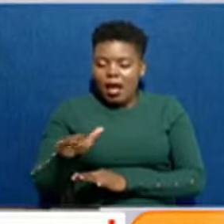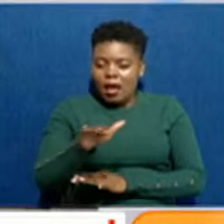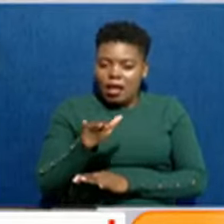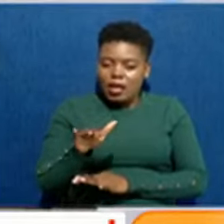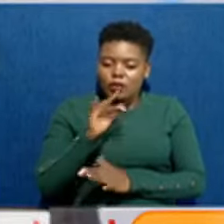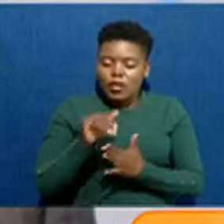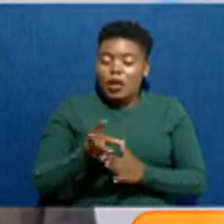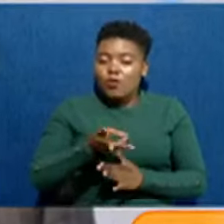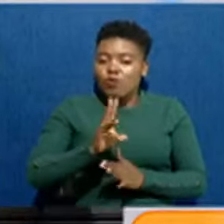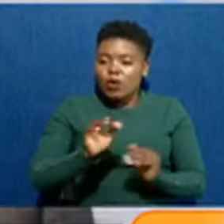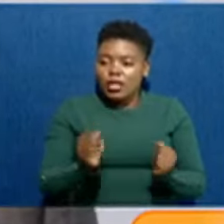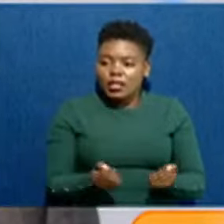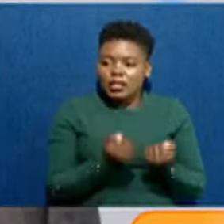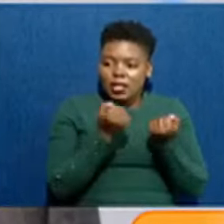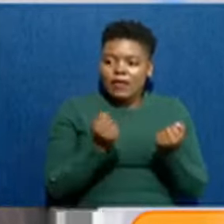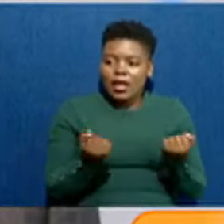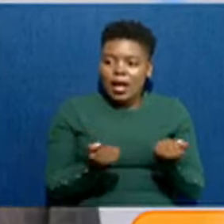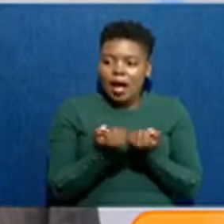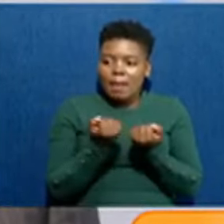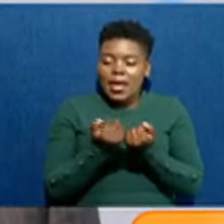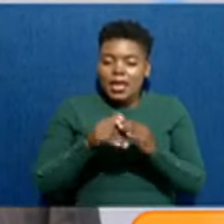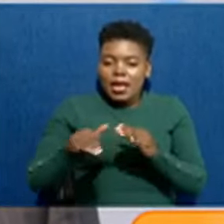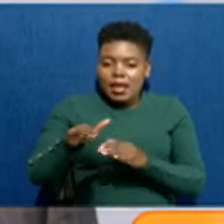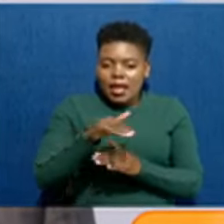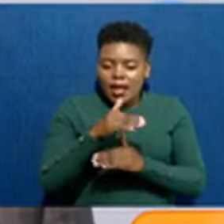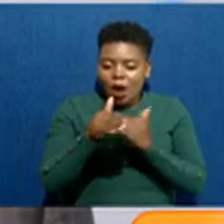the water conservation is happening on the upper Tana